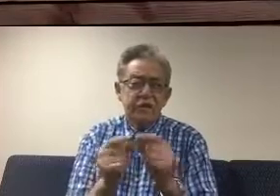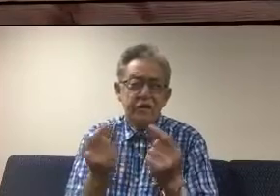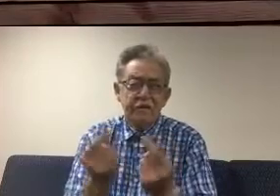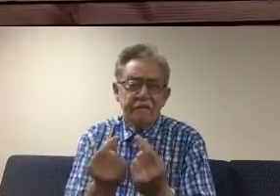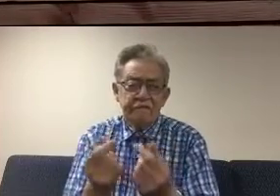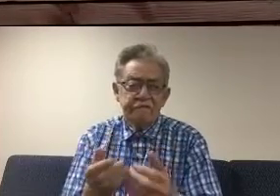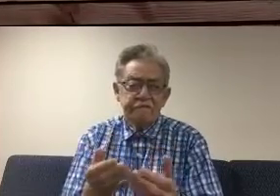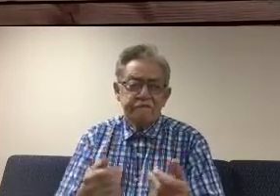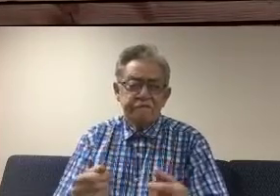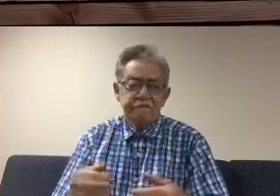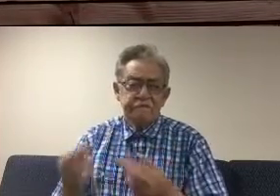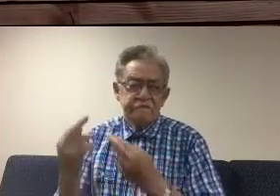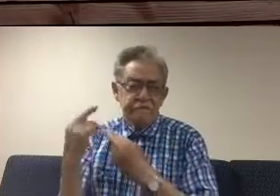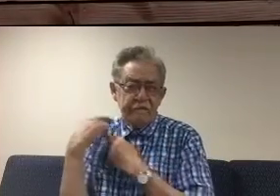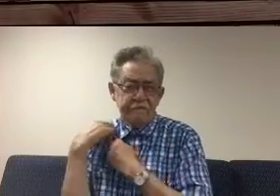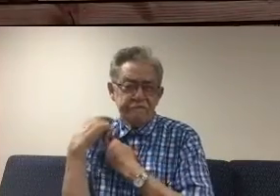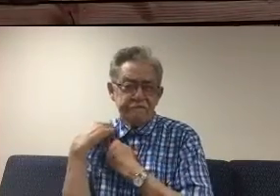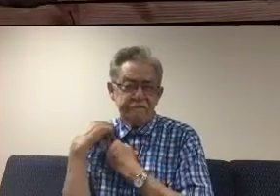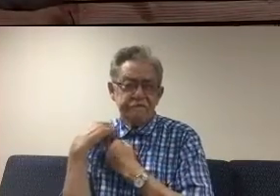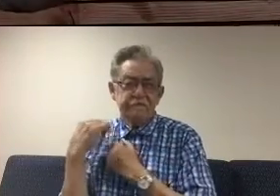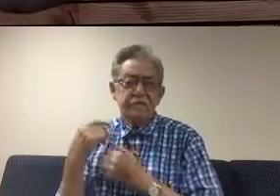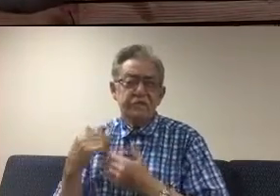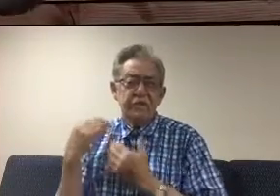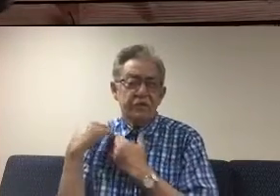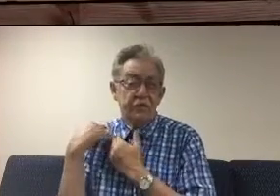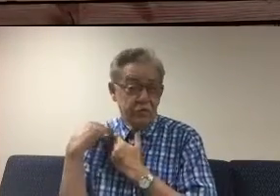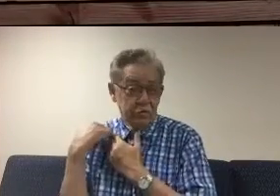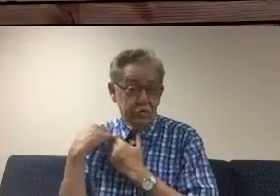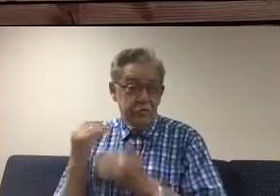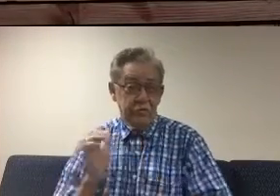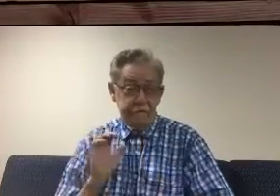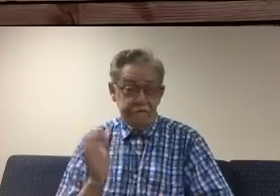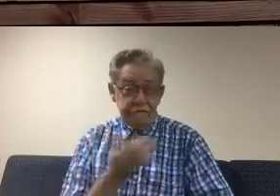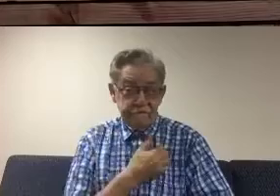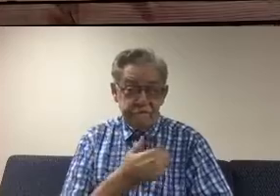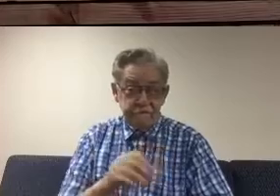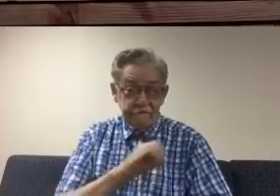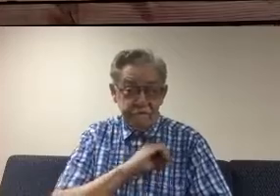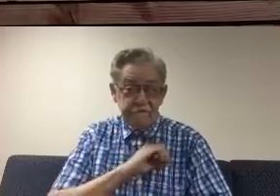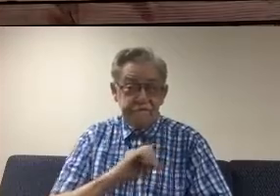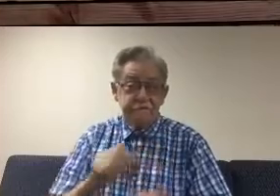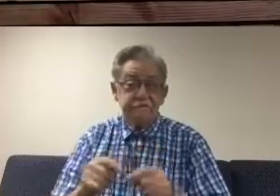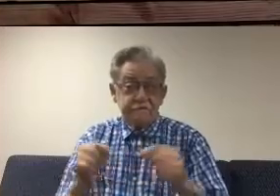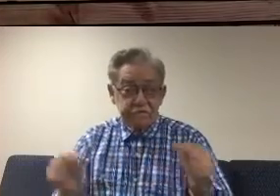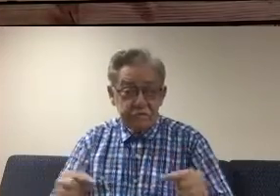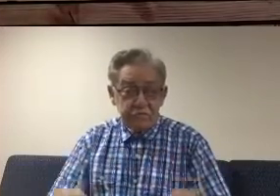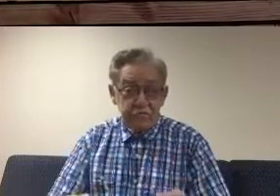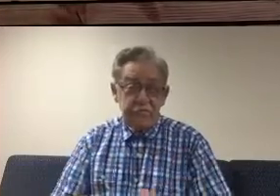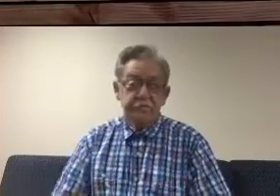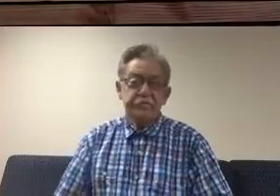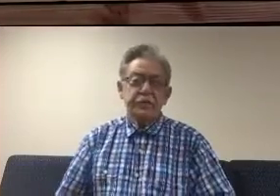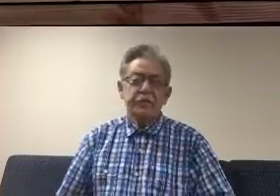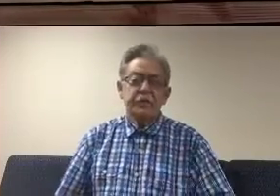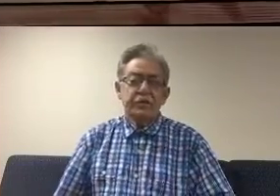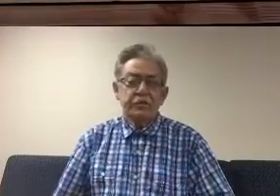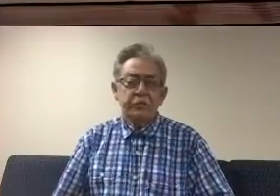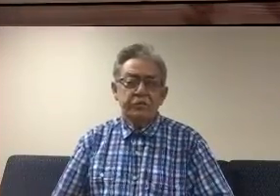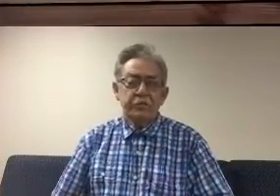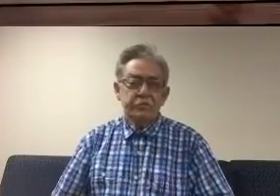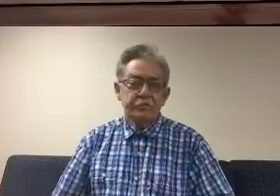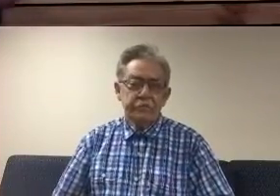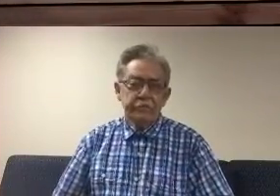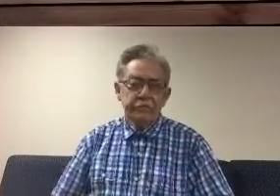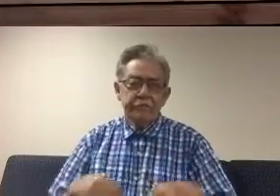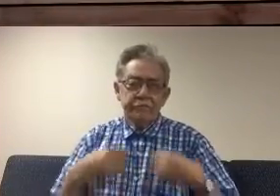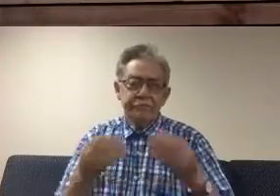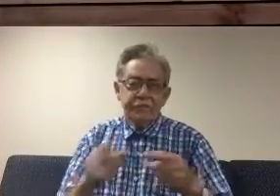individually responsible for our sins. And we have to individually be redeemed for those sins. And we